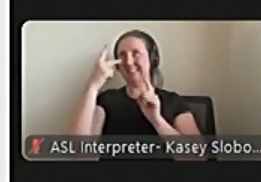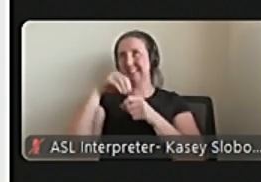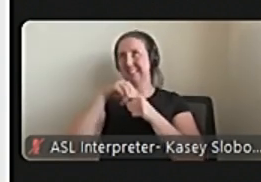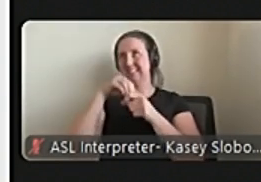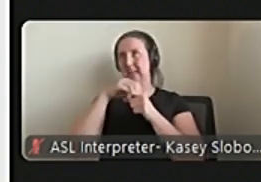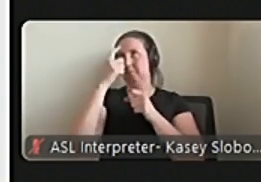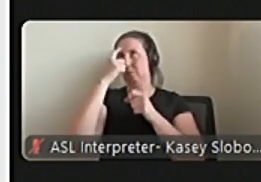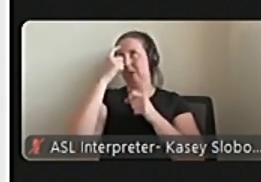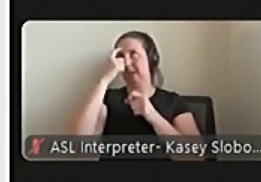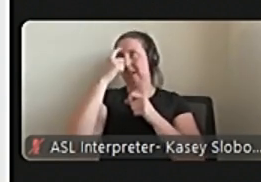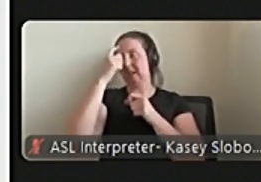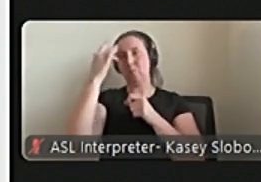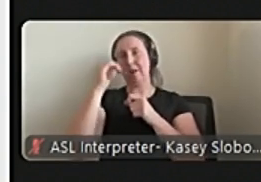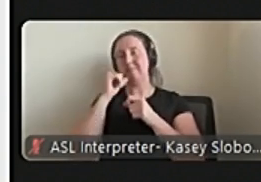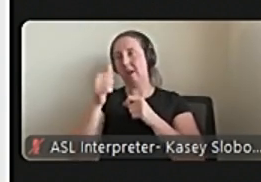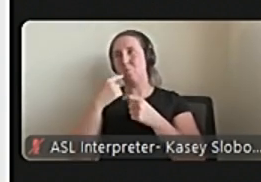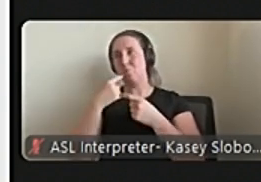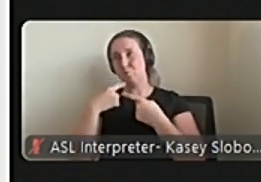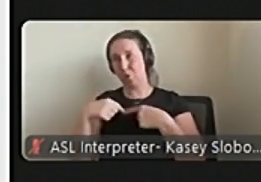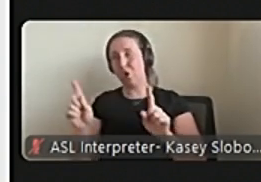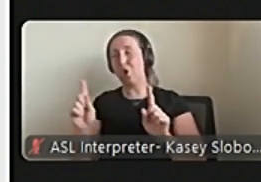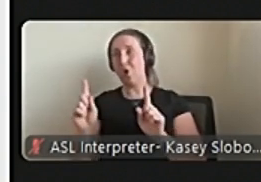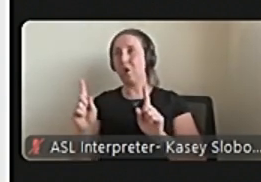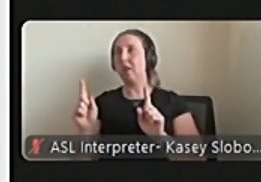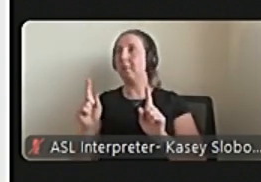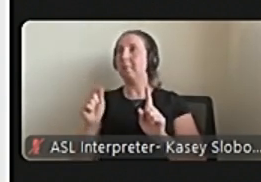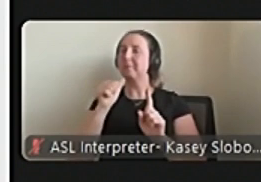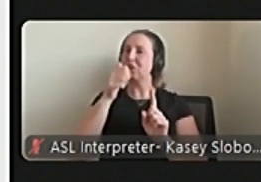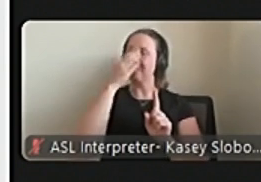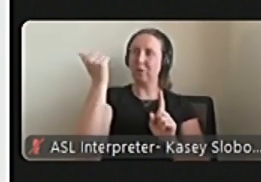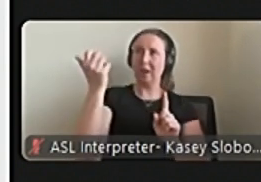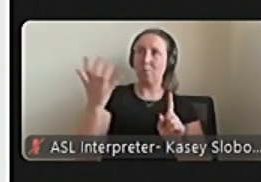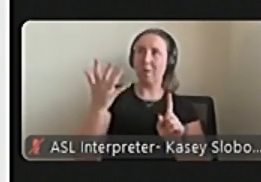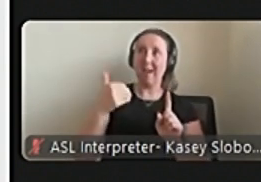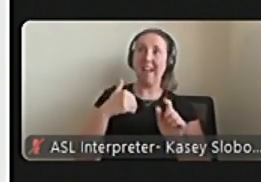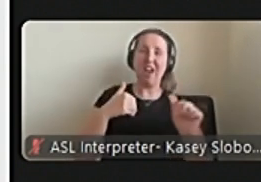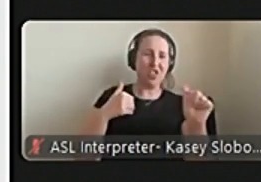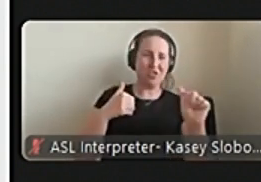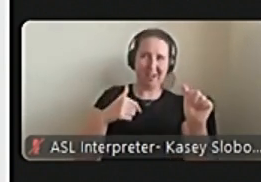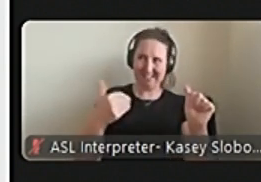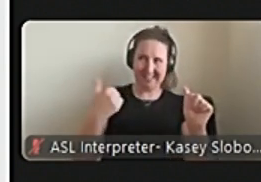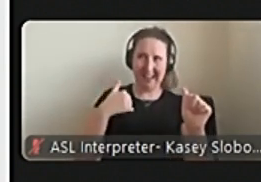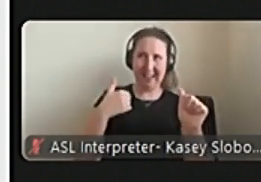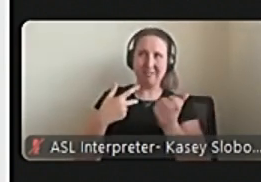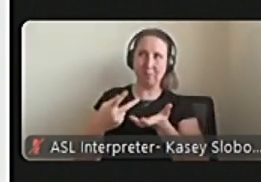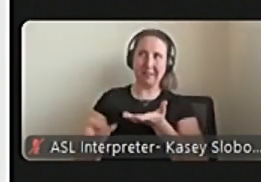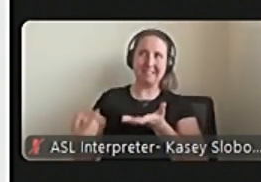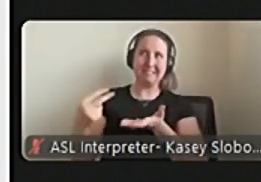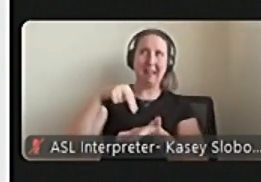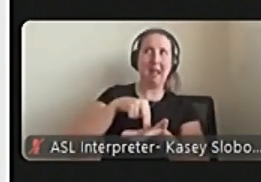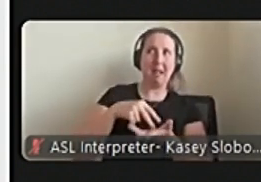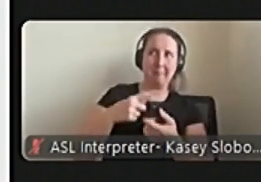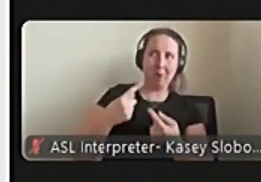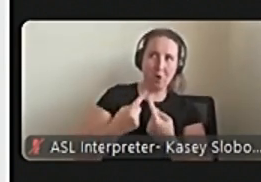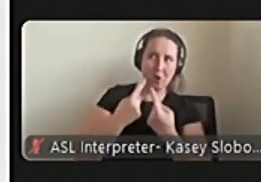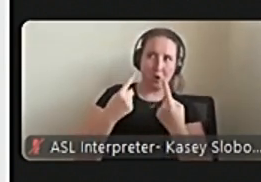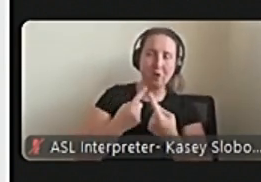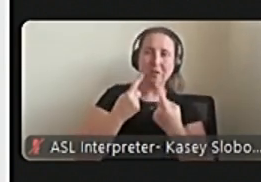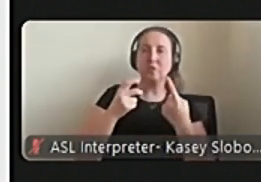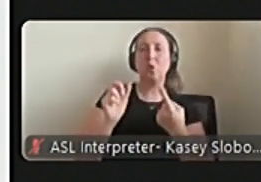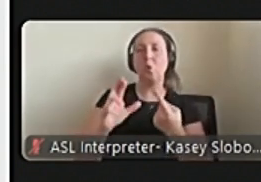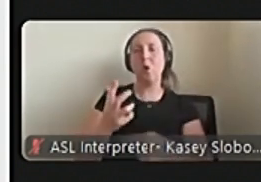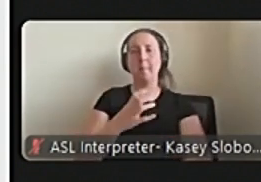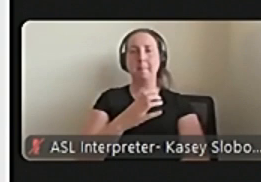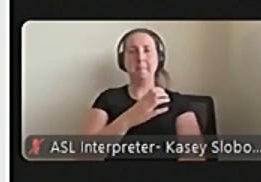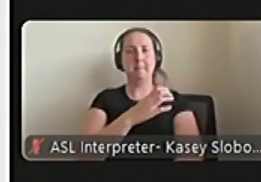not working, but don't forget that I also have arthritis and it hurts when I get up. Or don't forget that if you don't check my blood work and we have